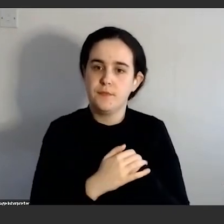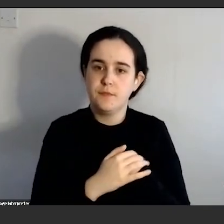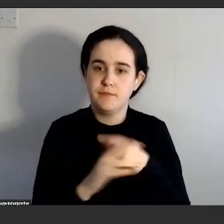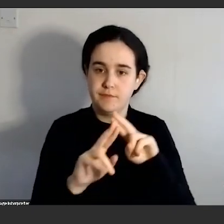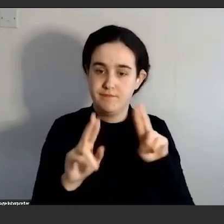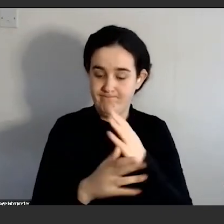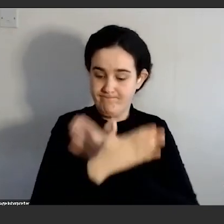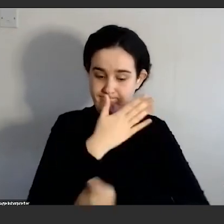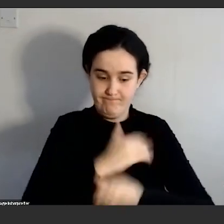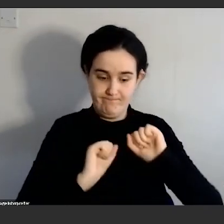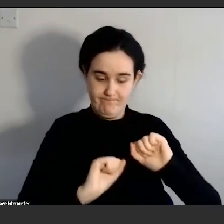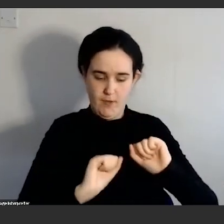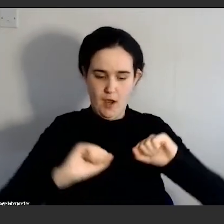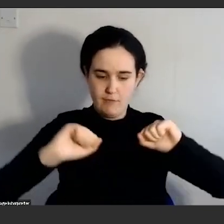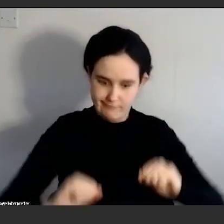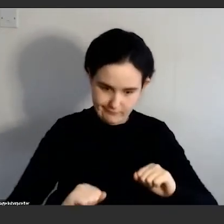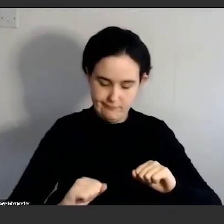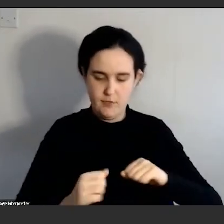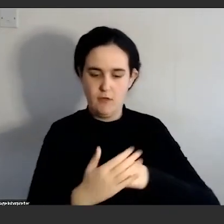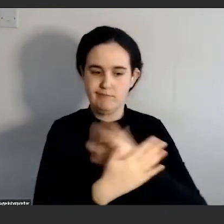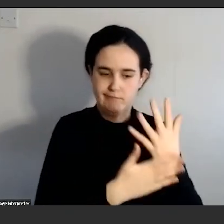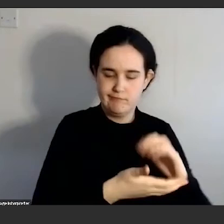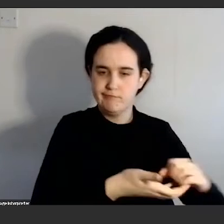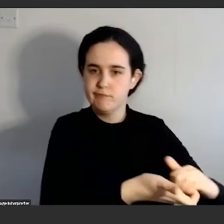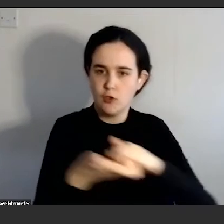which is a global network of civil society